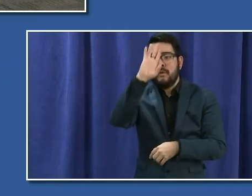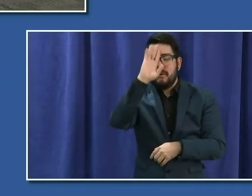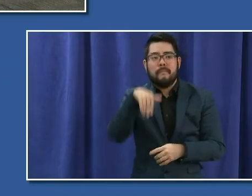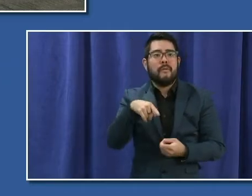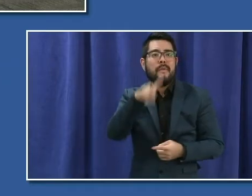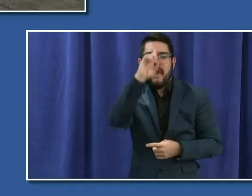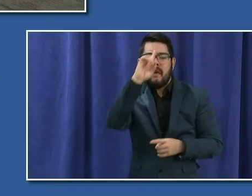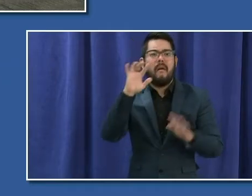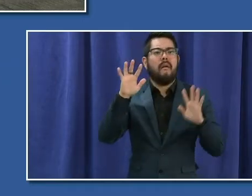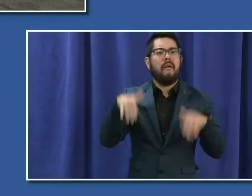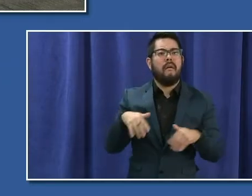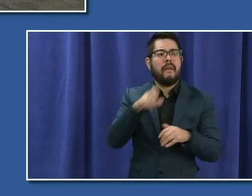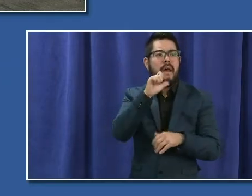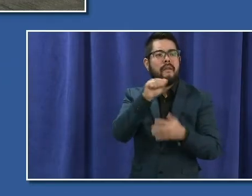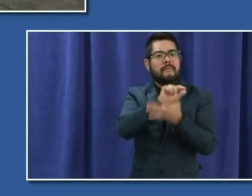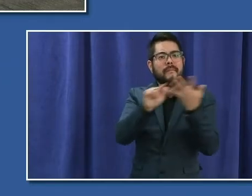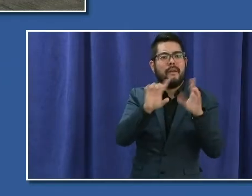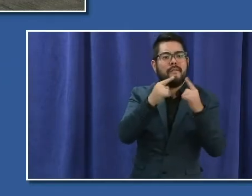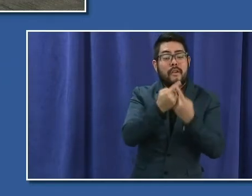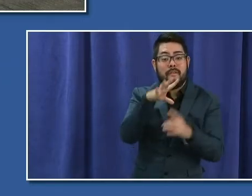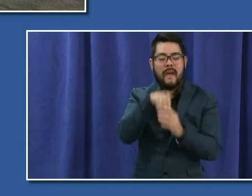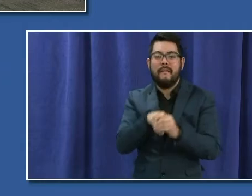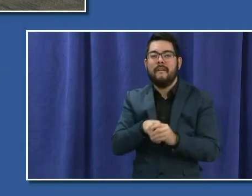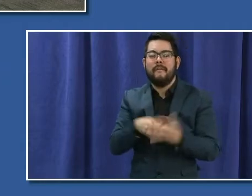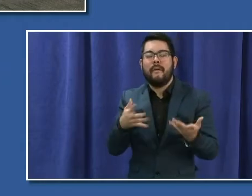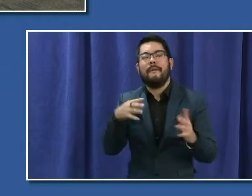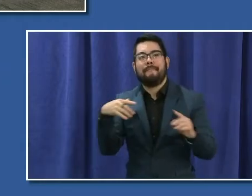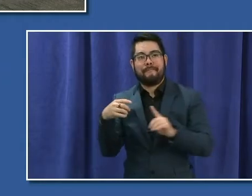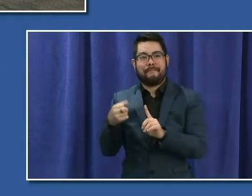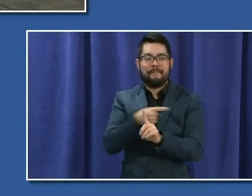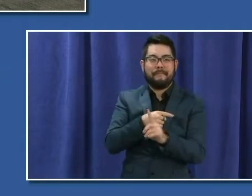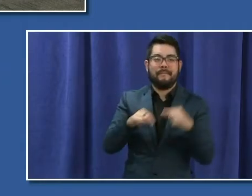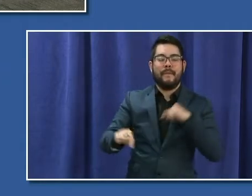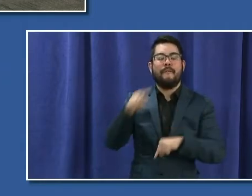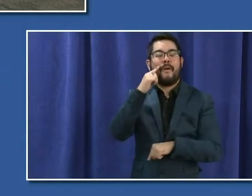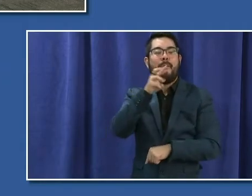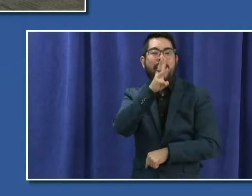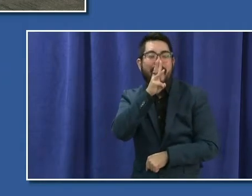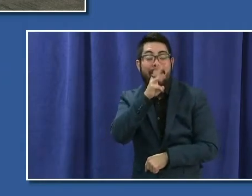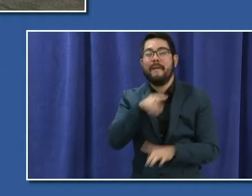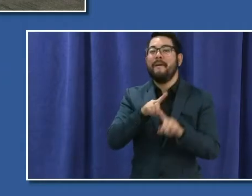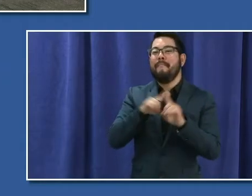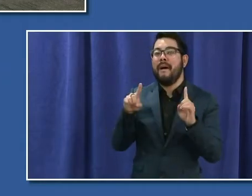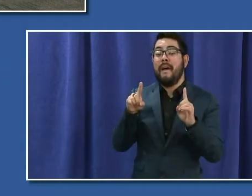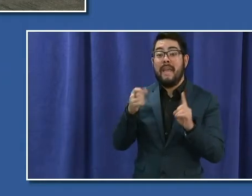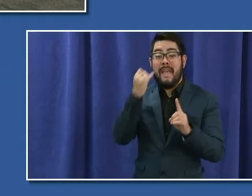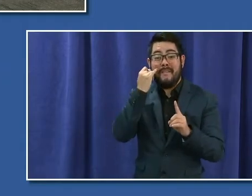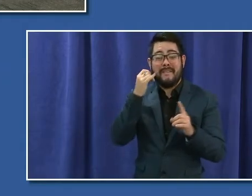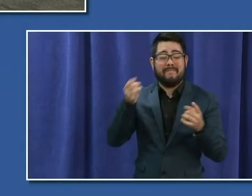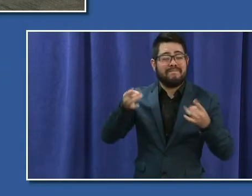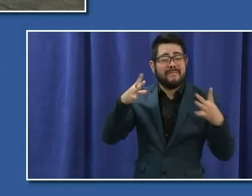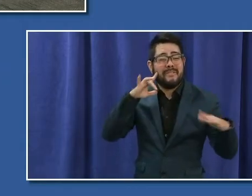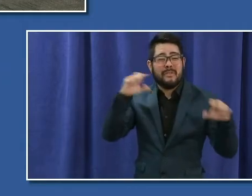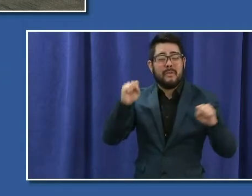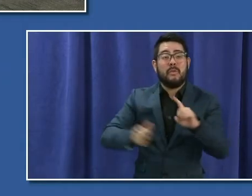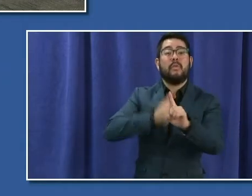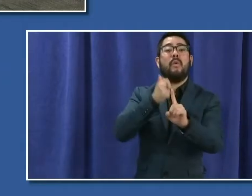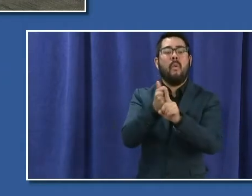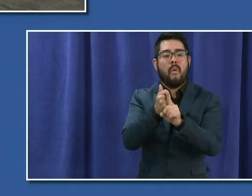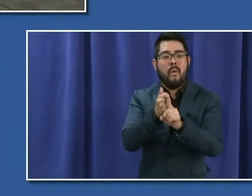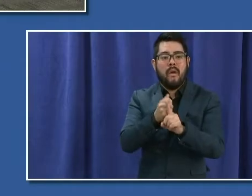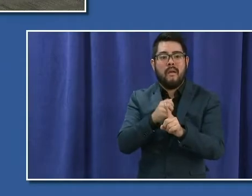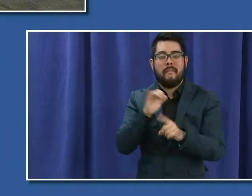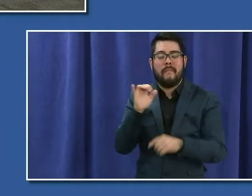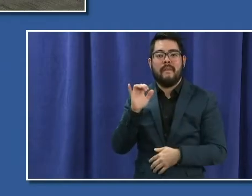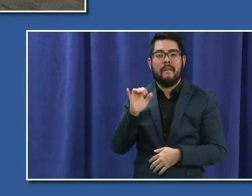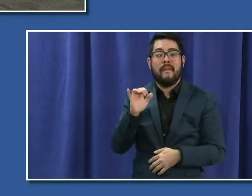departments, but we are, well, maybe you think of water, but you may not think about that, when there's a major storm, just like, the derecho